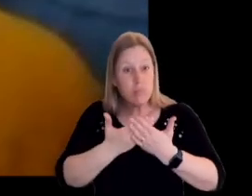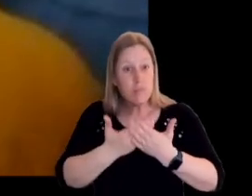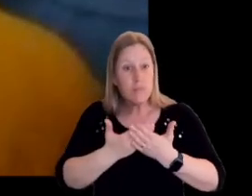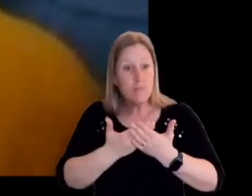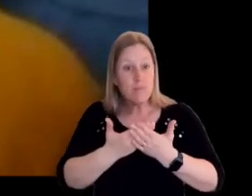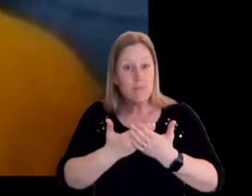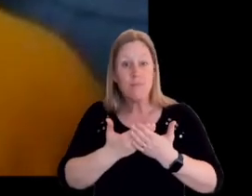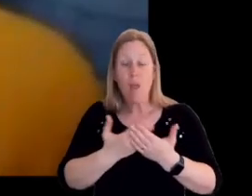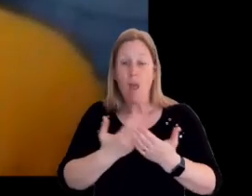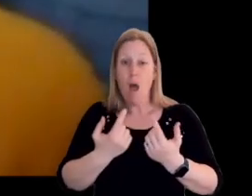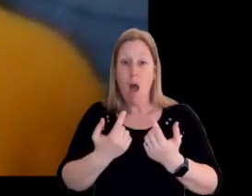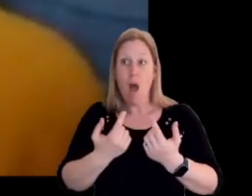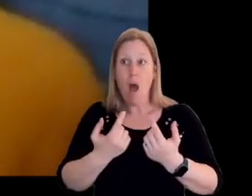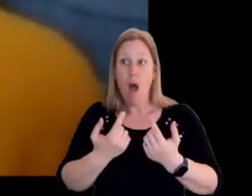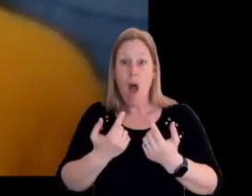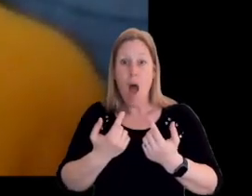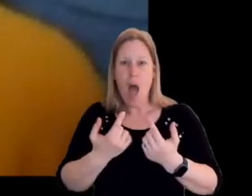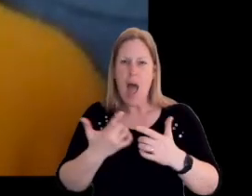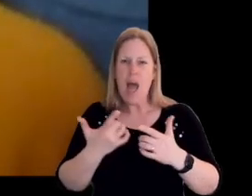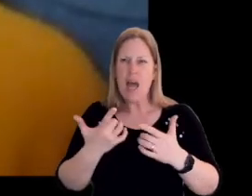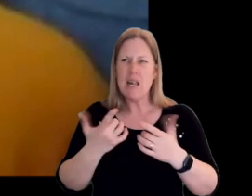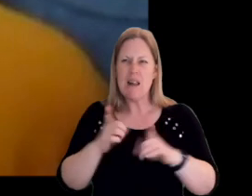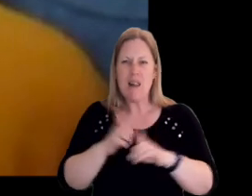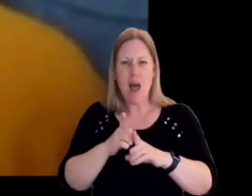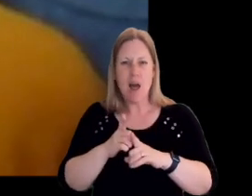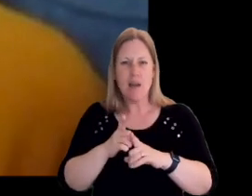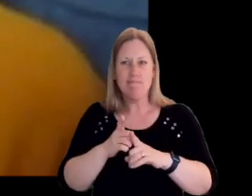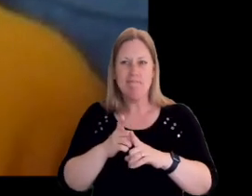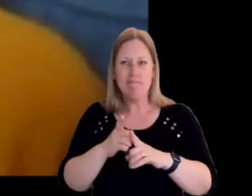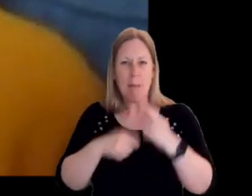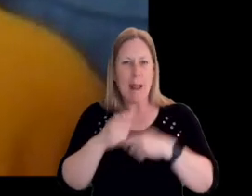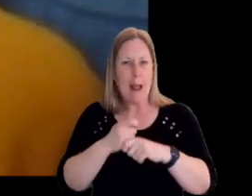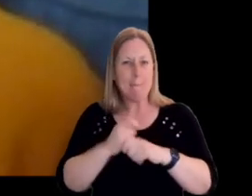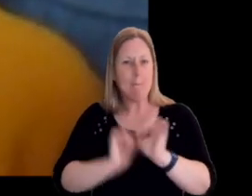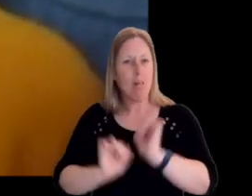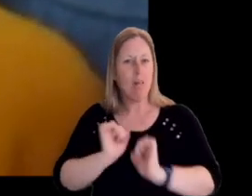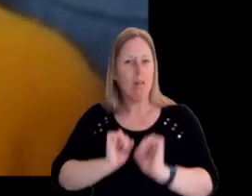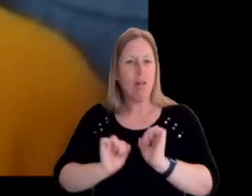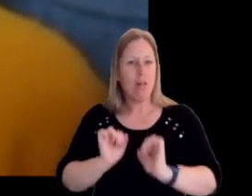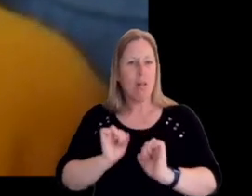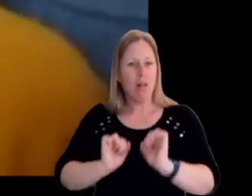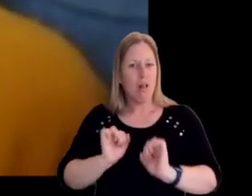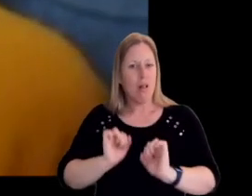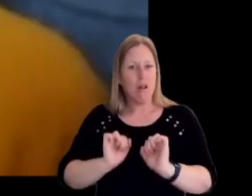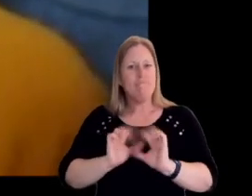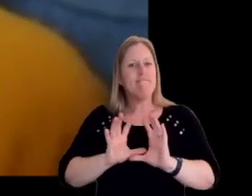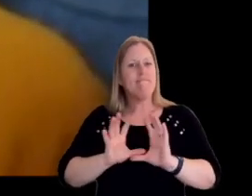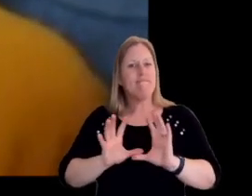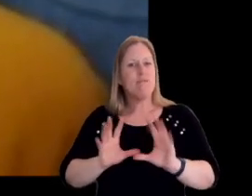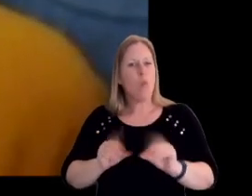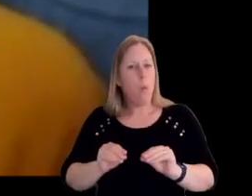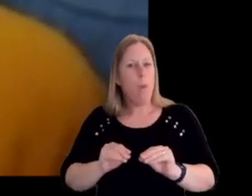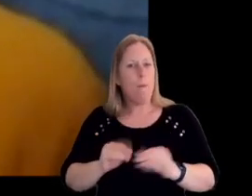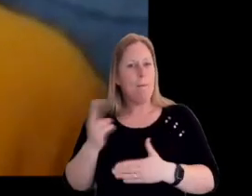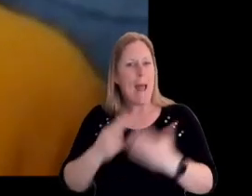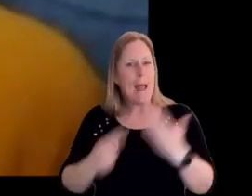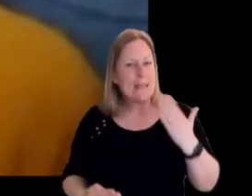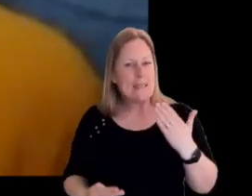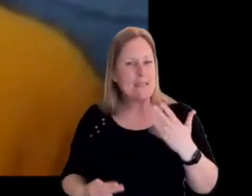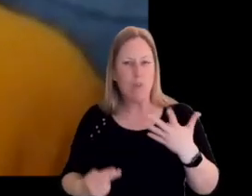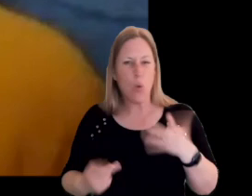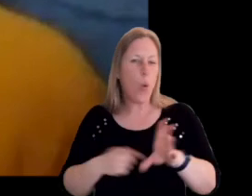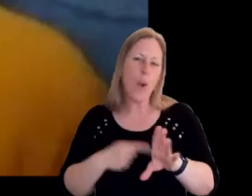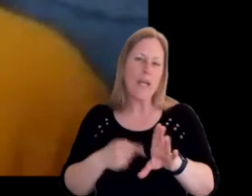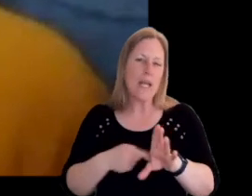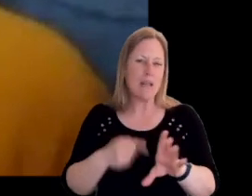and I allowed myself to be discouraged. So I gave up painting for many years, but it